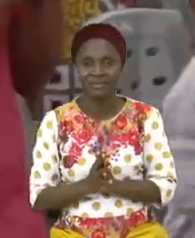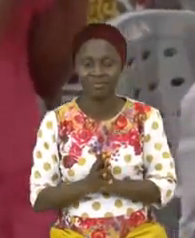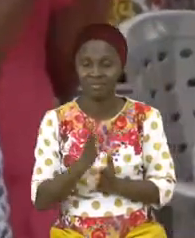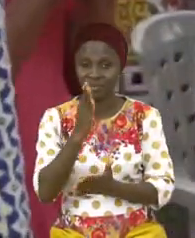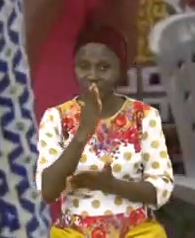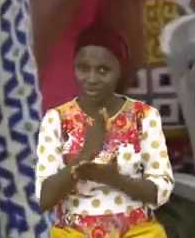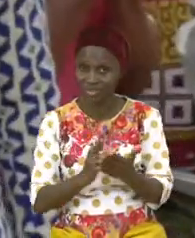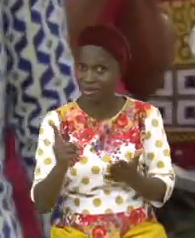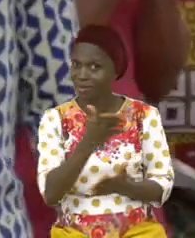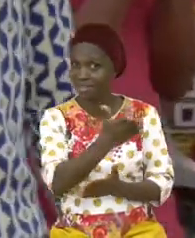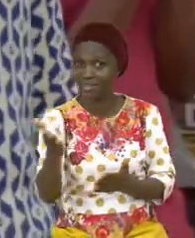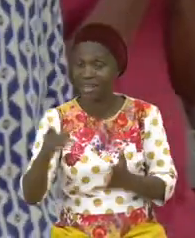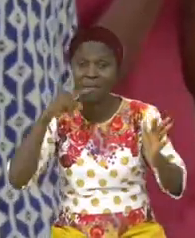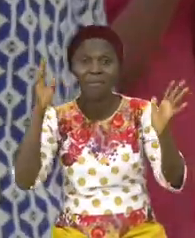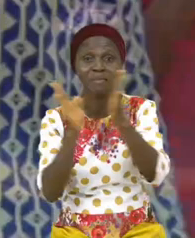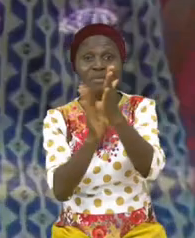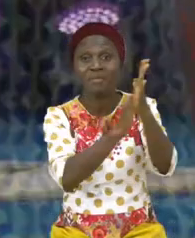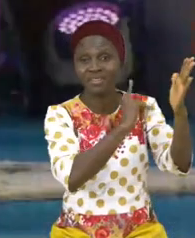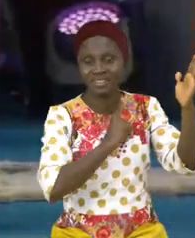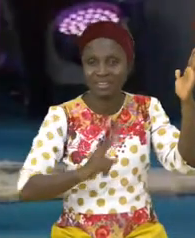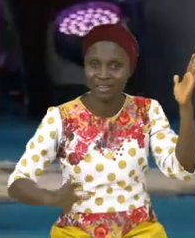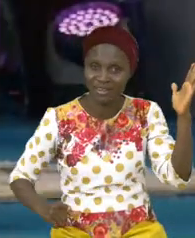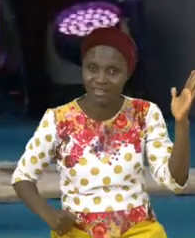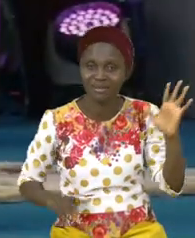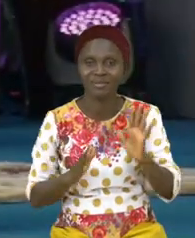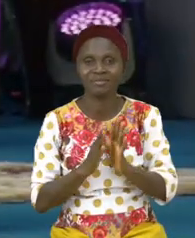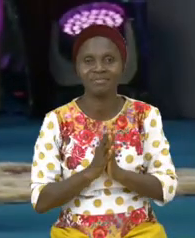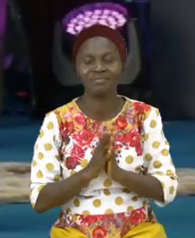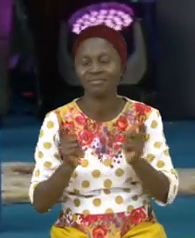Somebody there, praise the Lord.